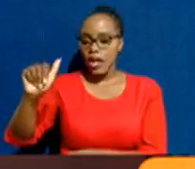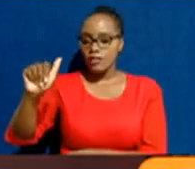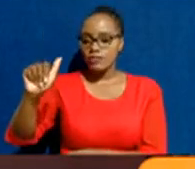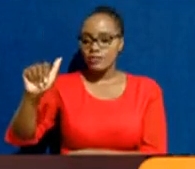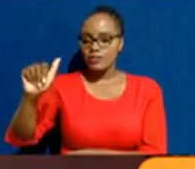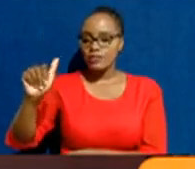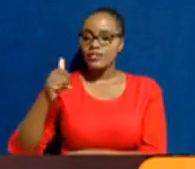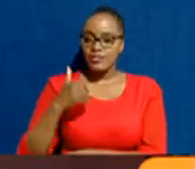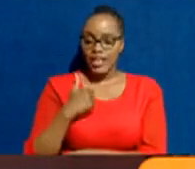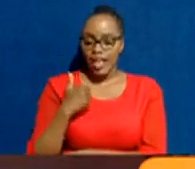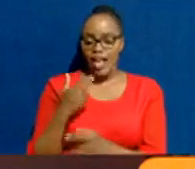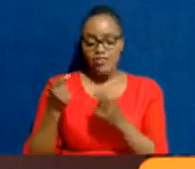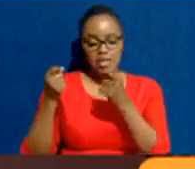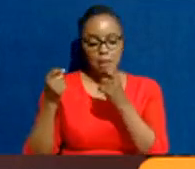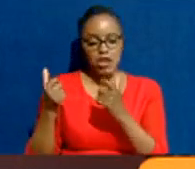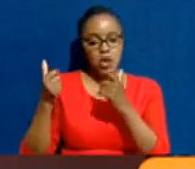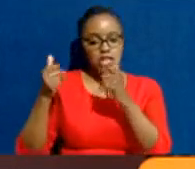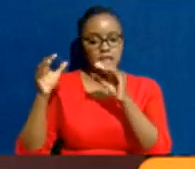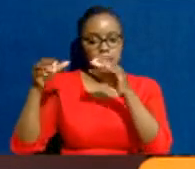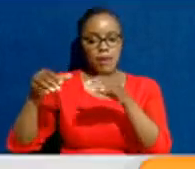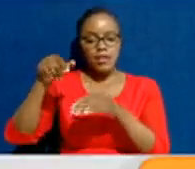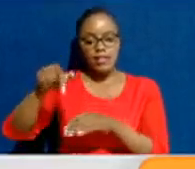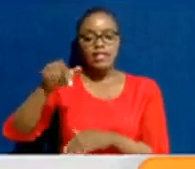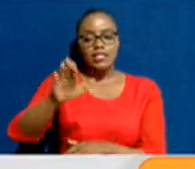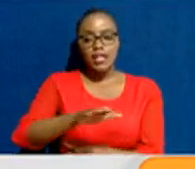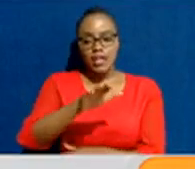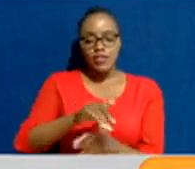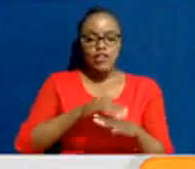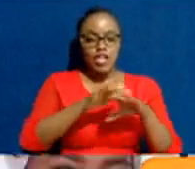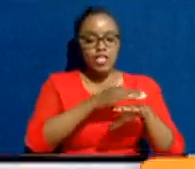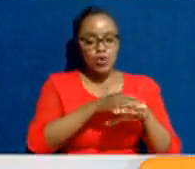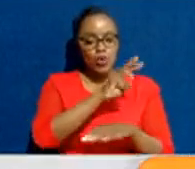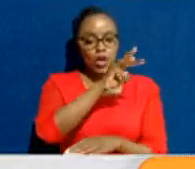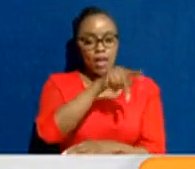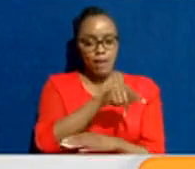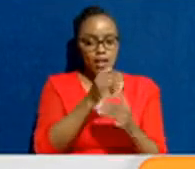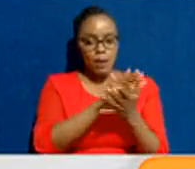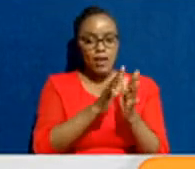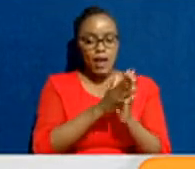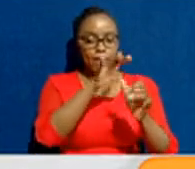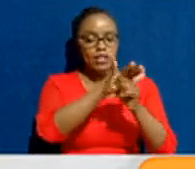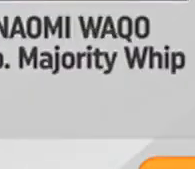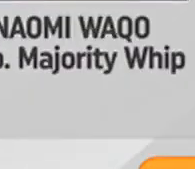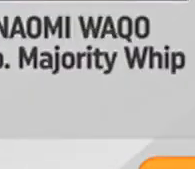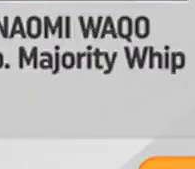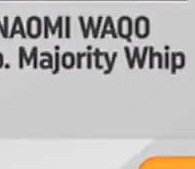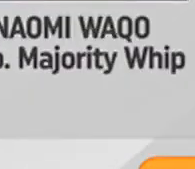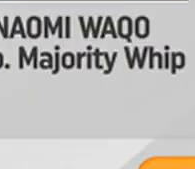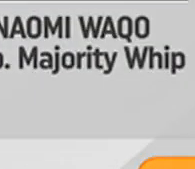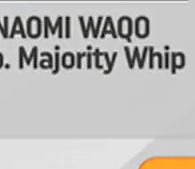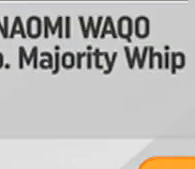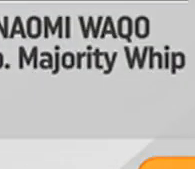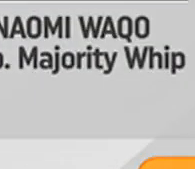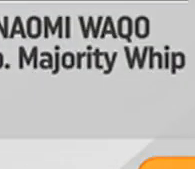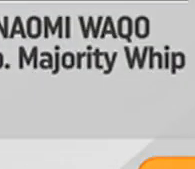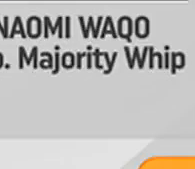party is the minority party in this house. Kikuyu MP Kimani Ichung'wah now becomes the majority leader to be deputized